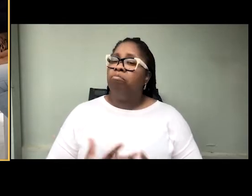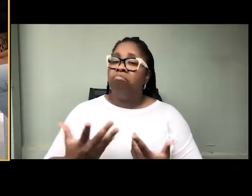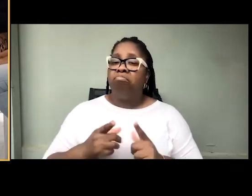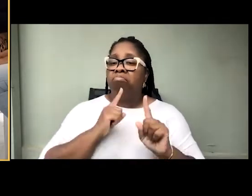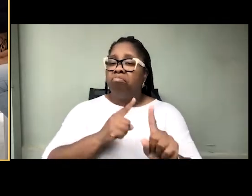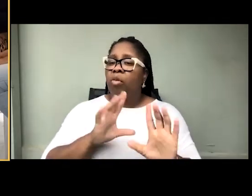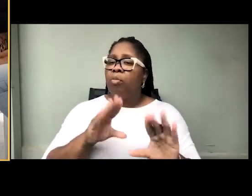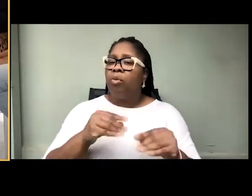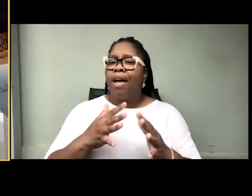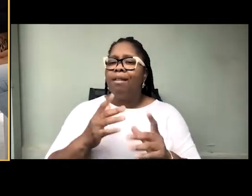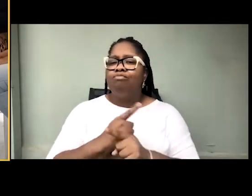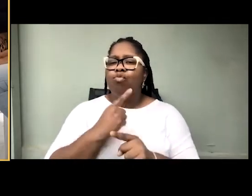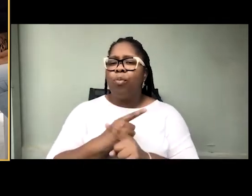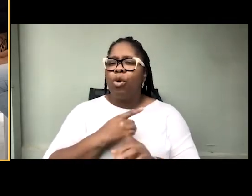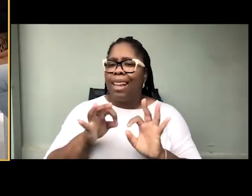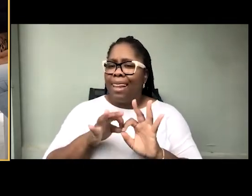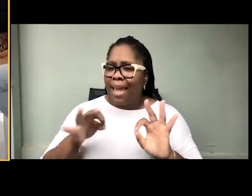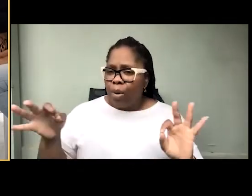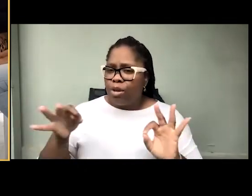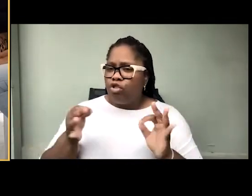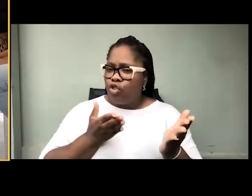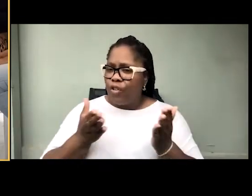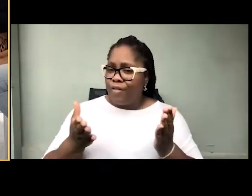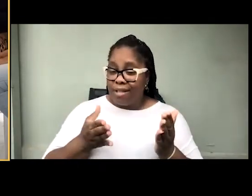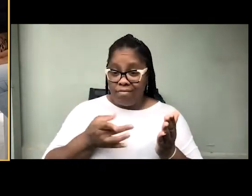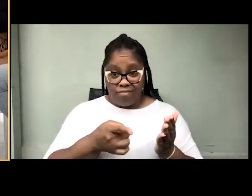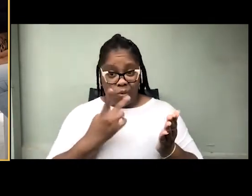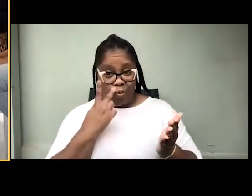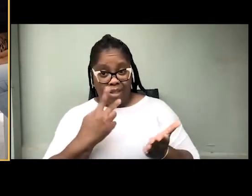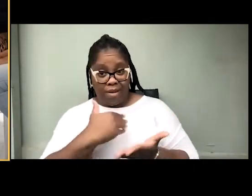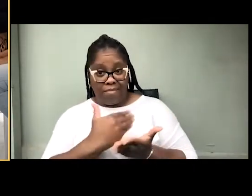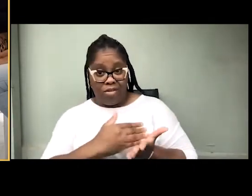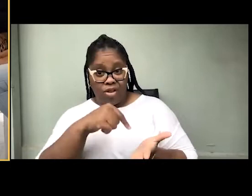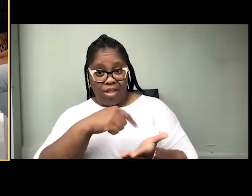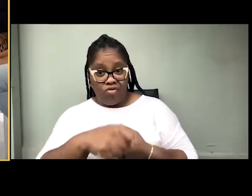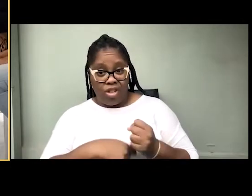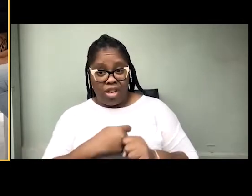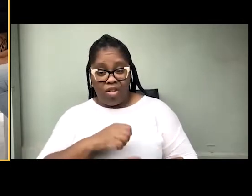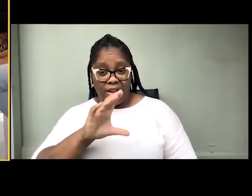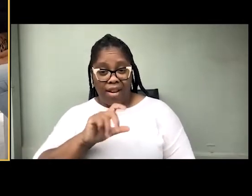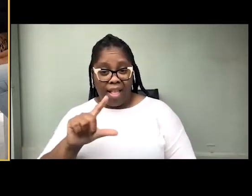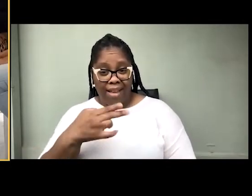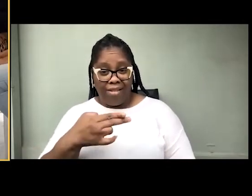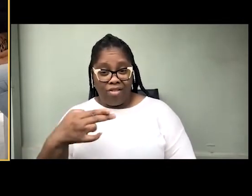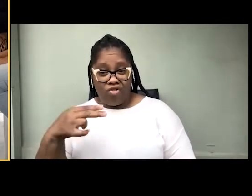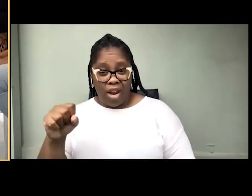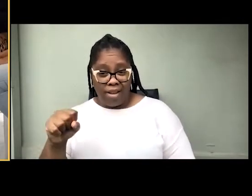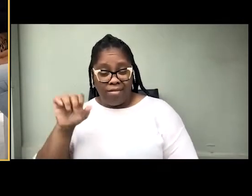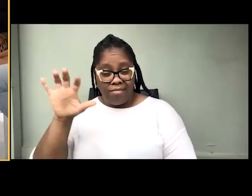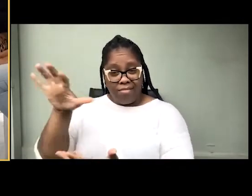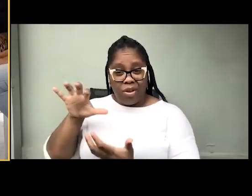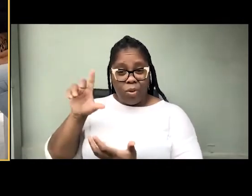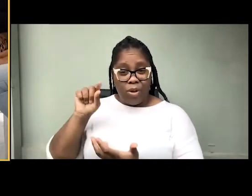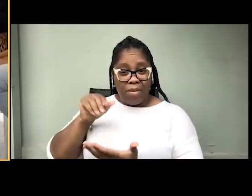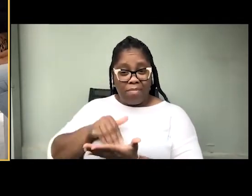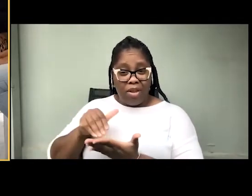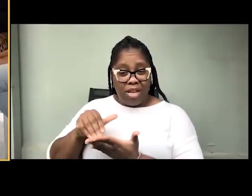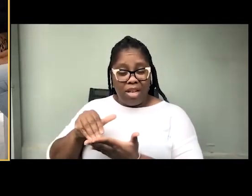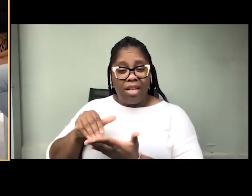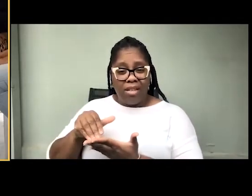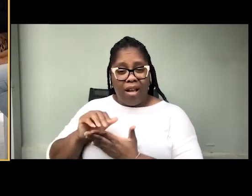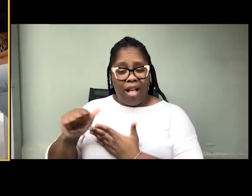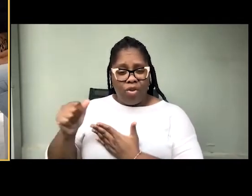appropriate language services. And you can see in the budget this year that Cal HHS received $20 million to improve language